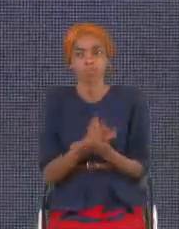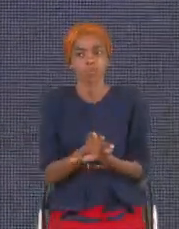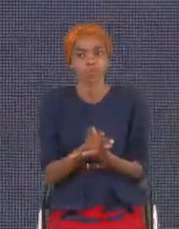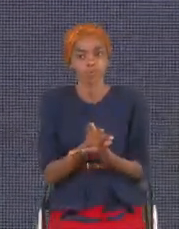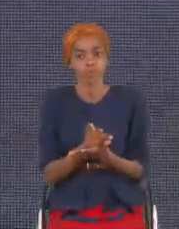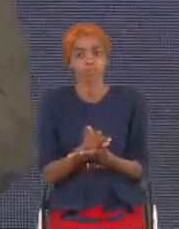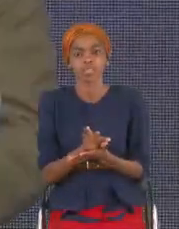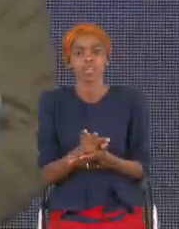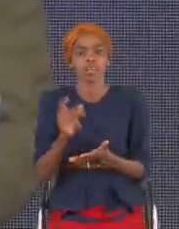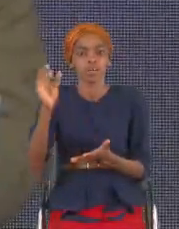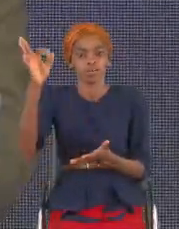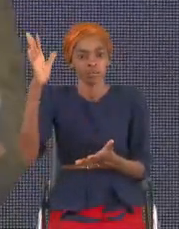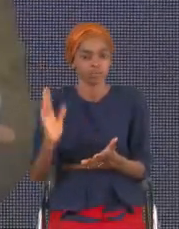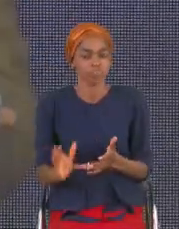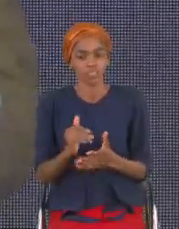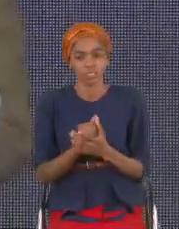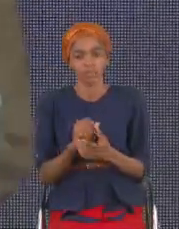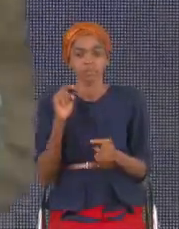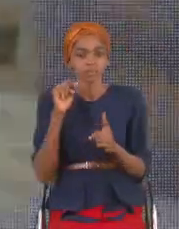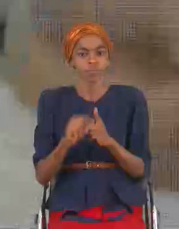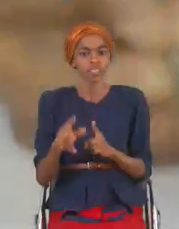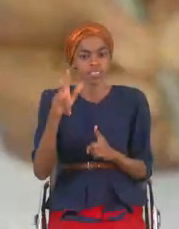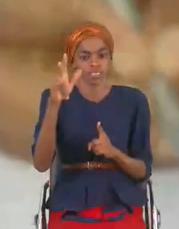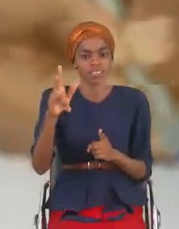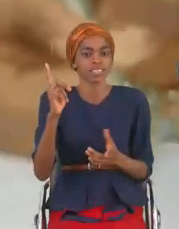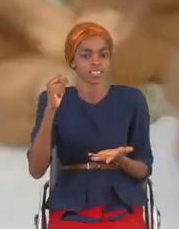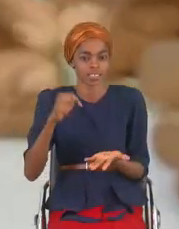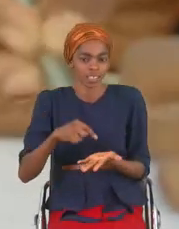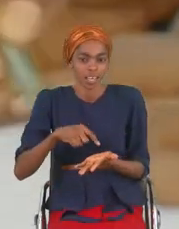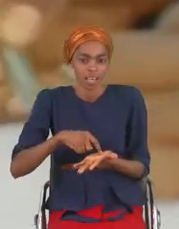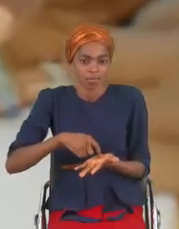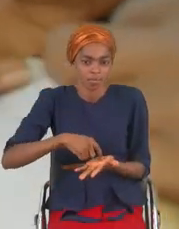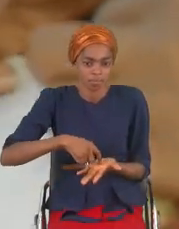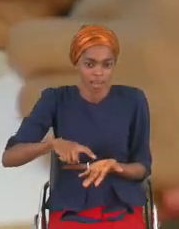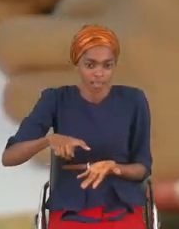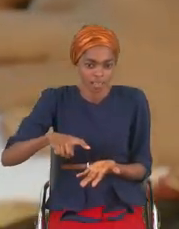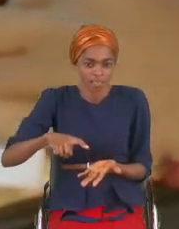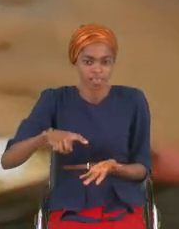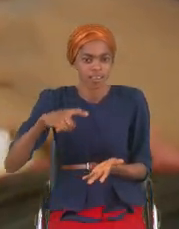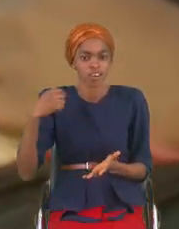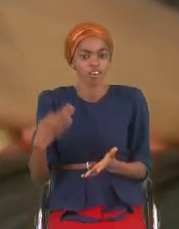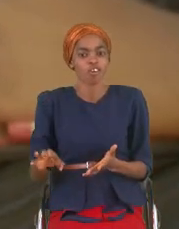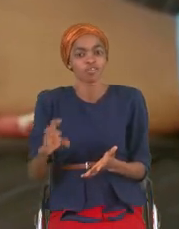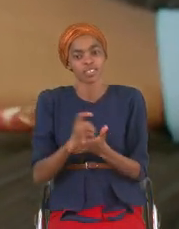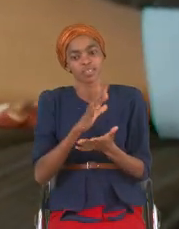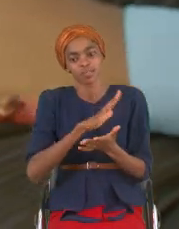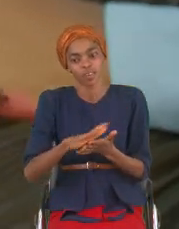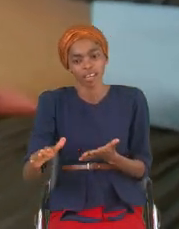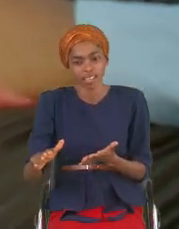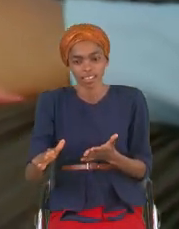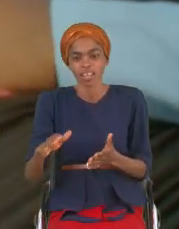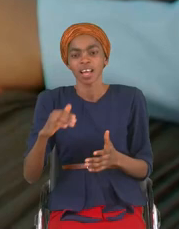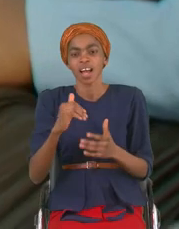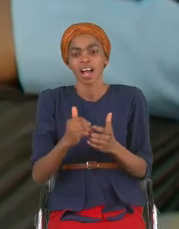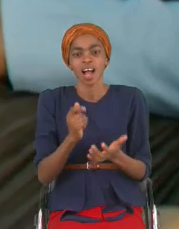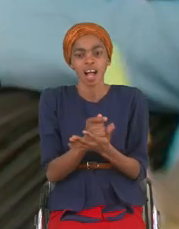Number three, the marks of divinely appreciated ministers. What are the marks?